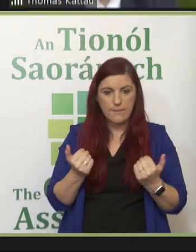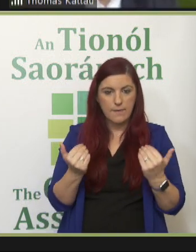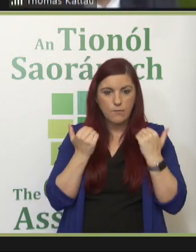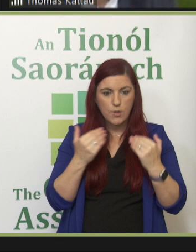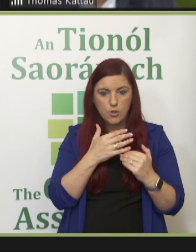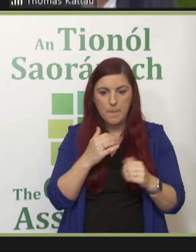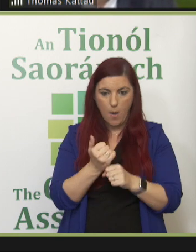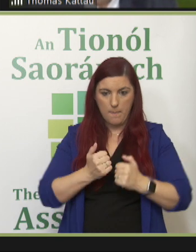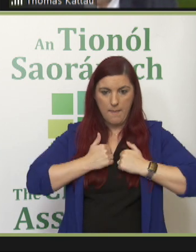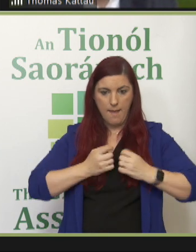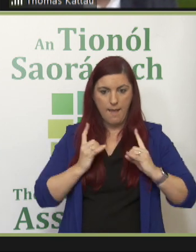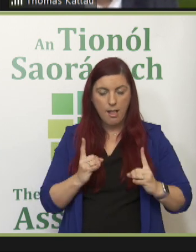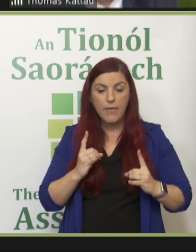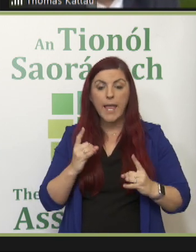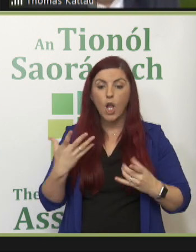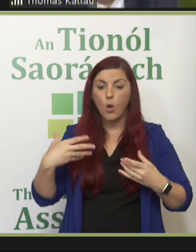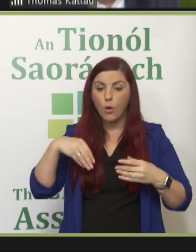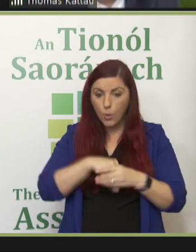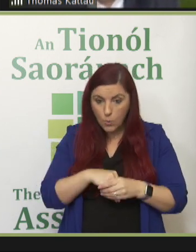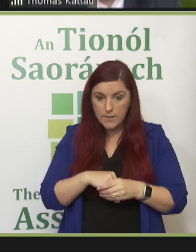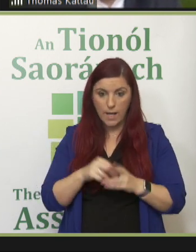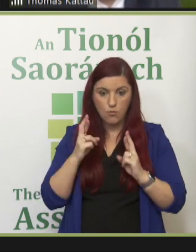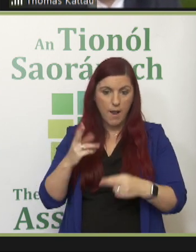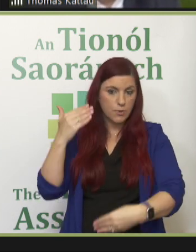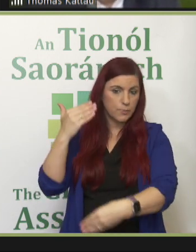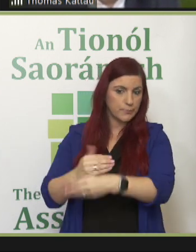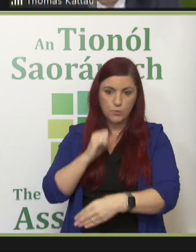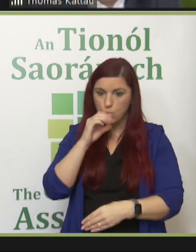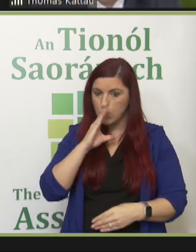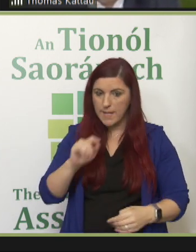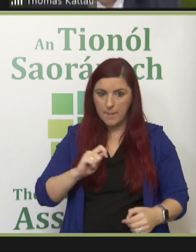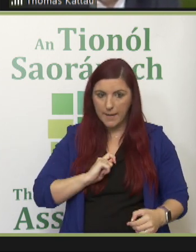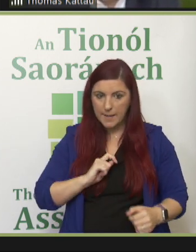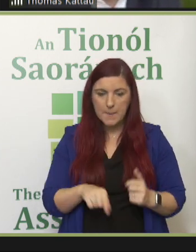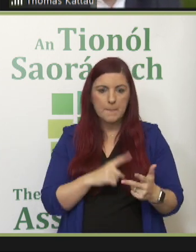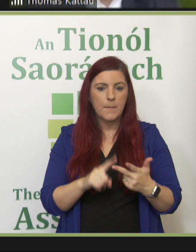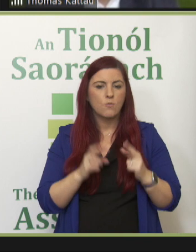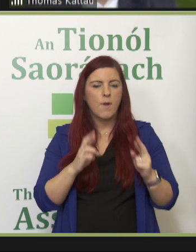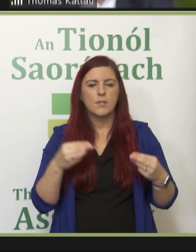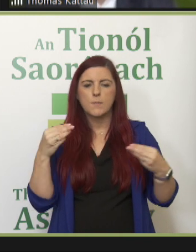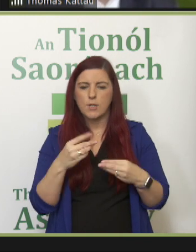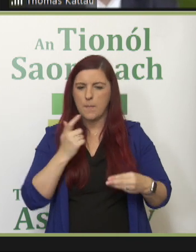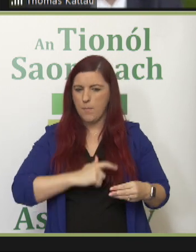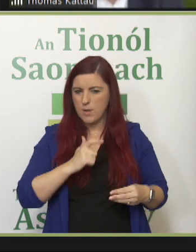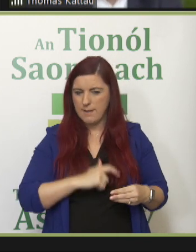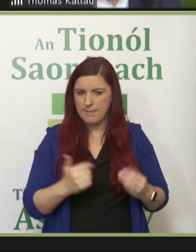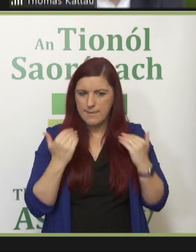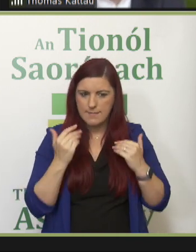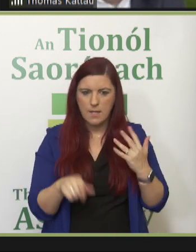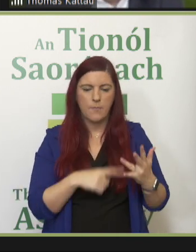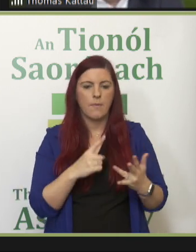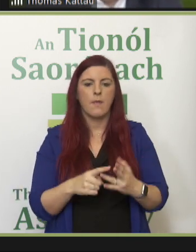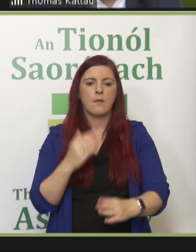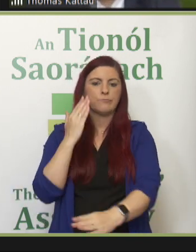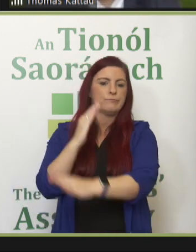be informed. There is the right to protection of personal data concerning health. There is the prohibition of medical treatment without